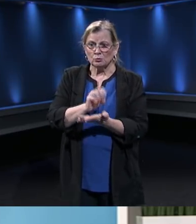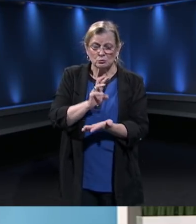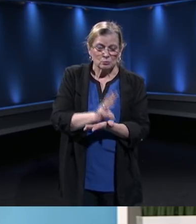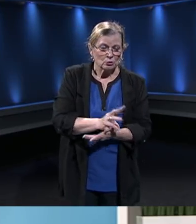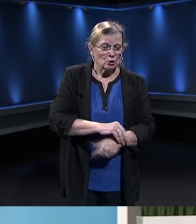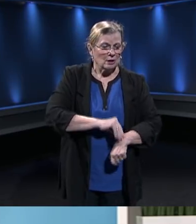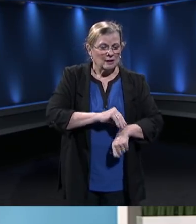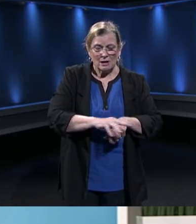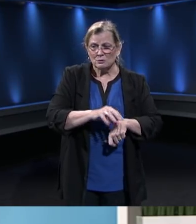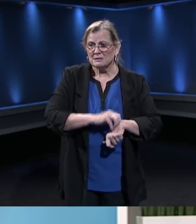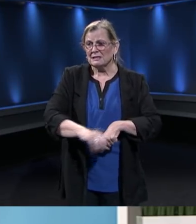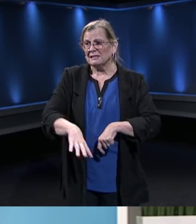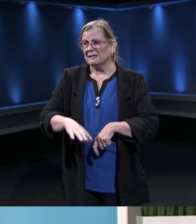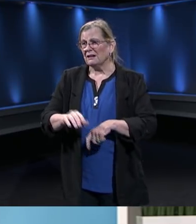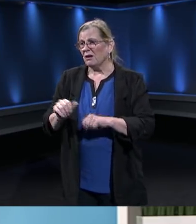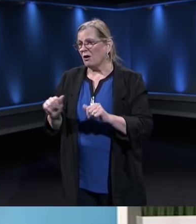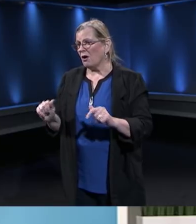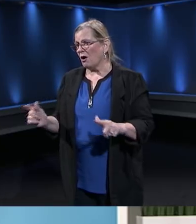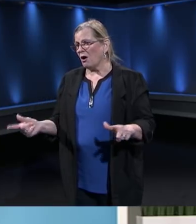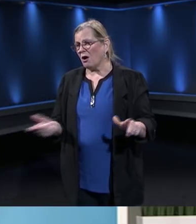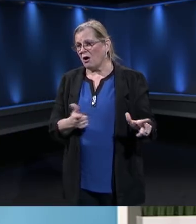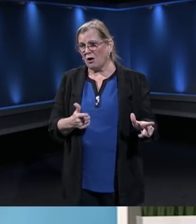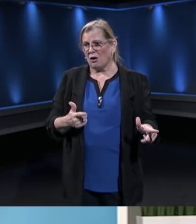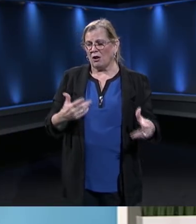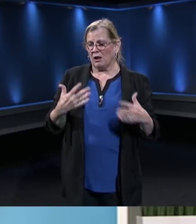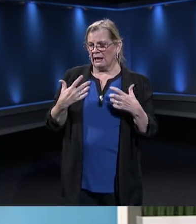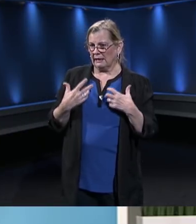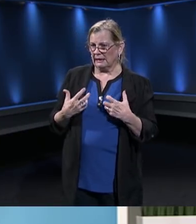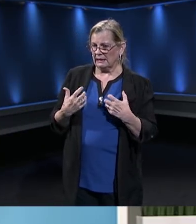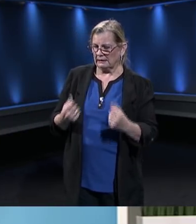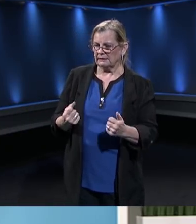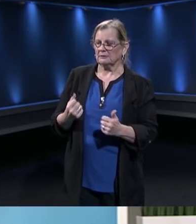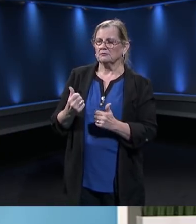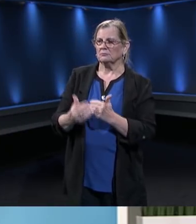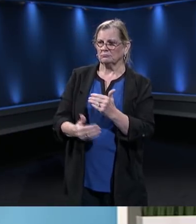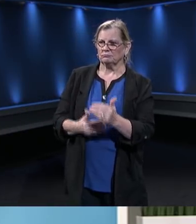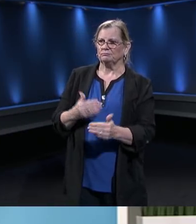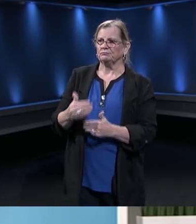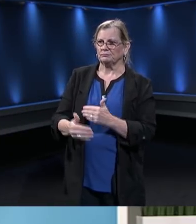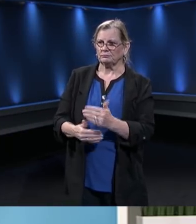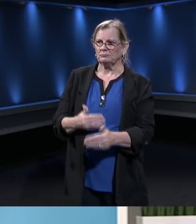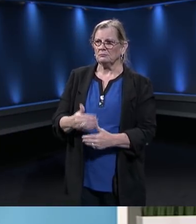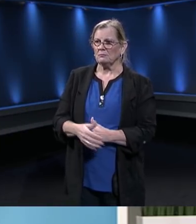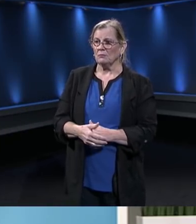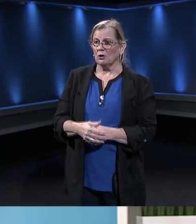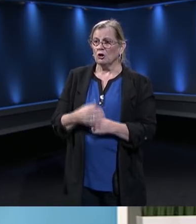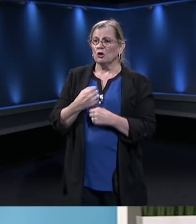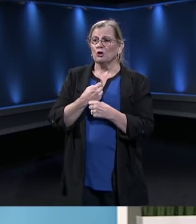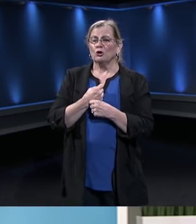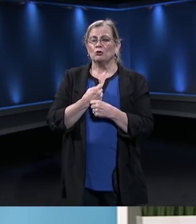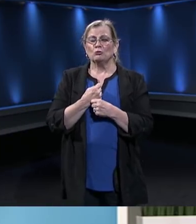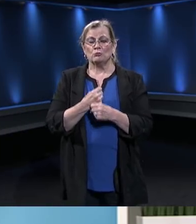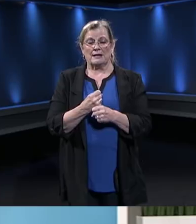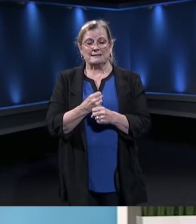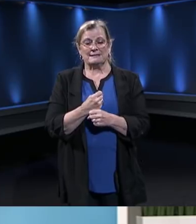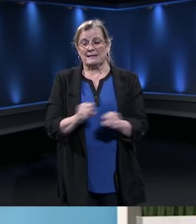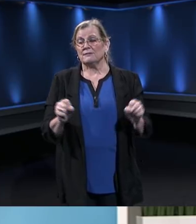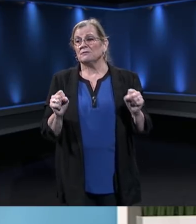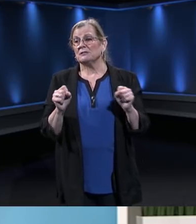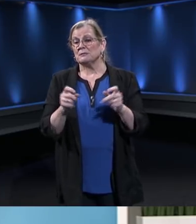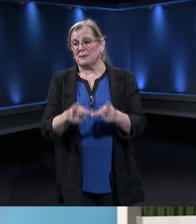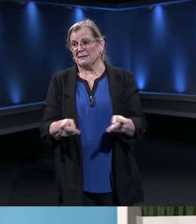help with healing from trauma and creating a sense of safety for kids. And finally, the other thing that helps with support kids